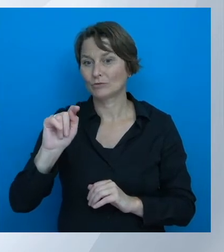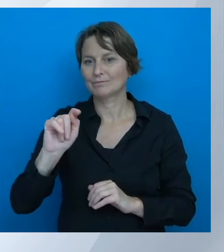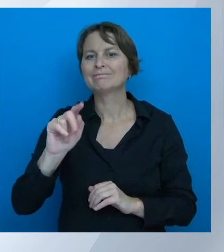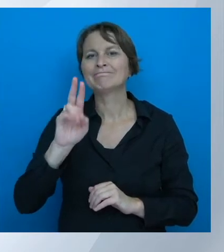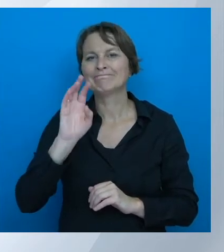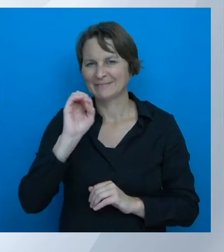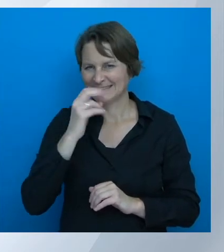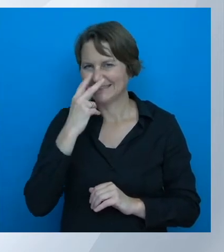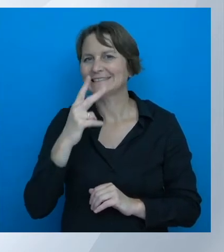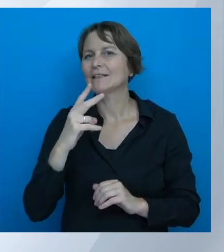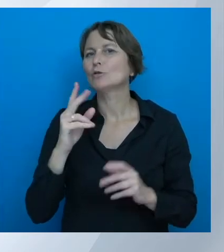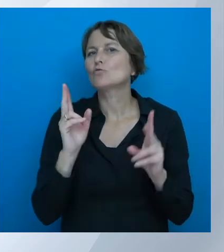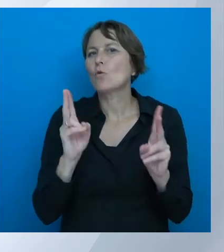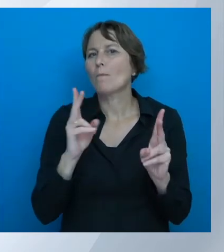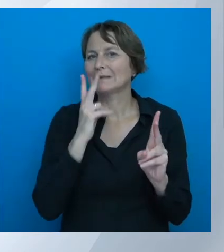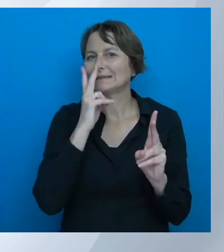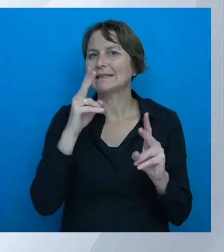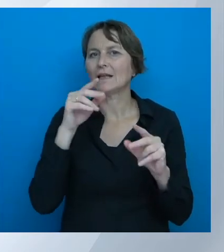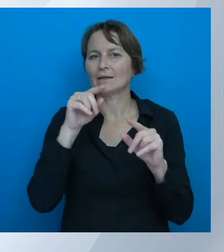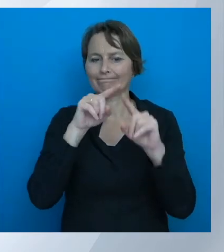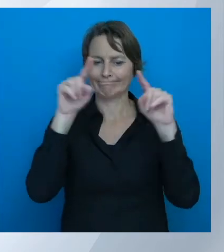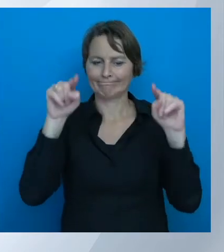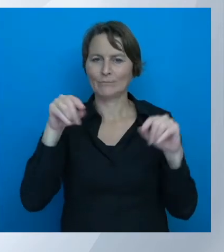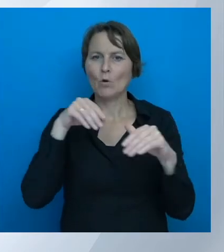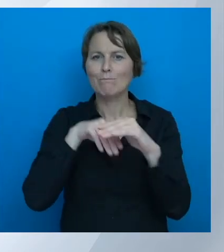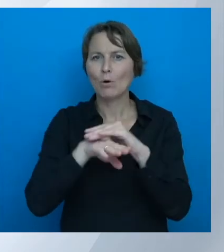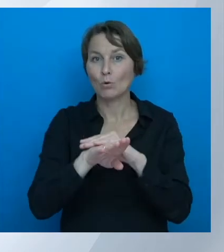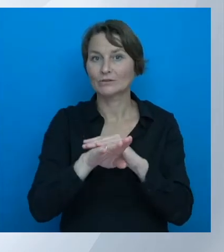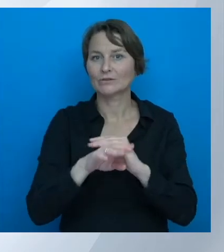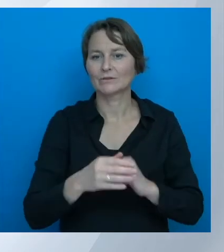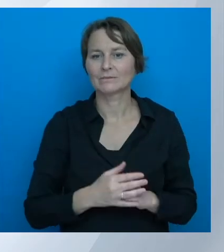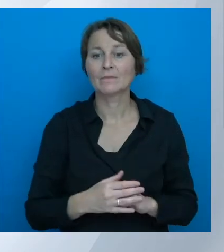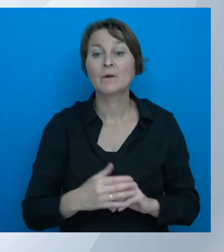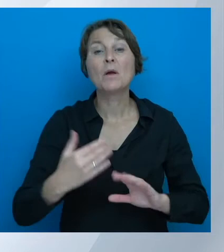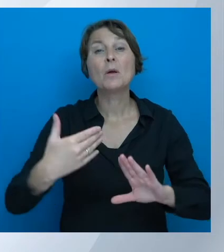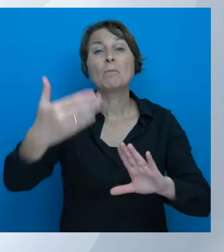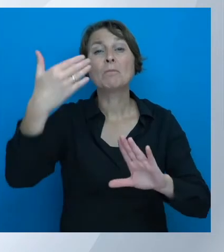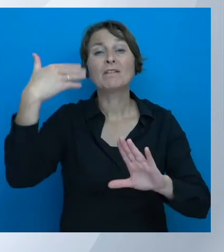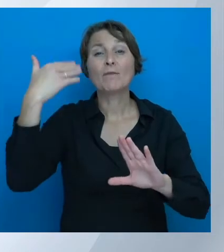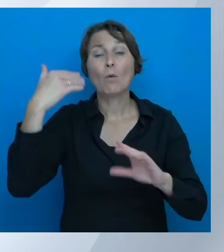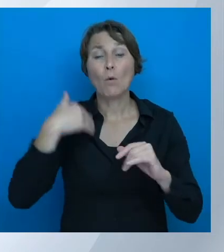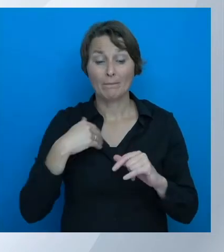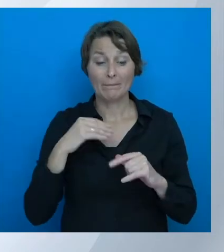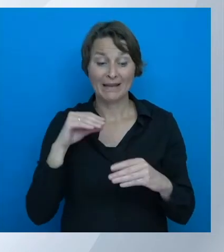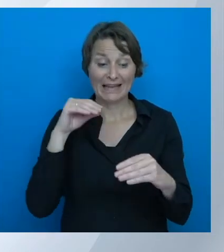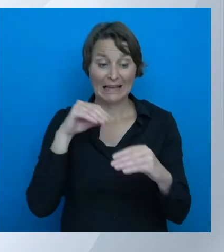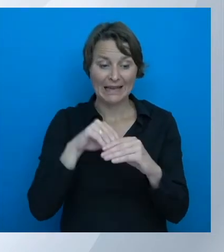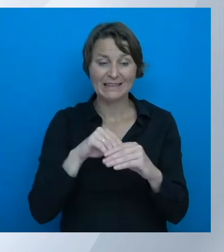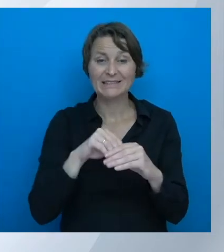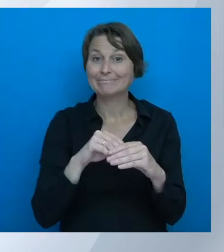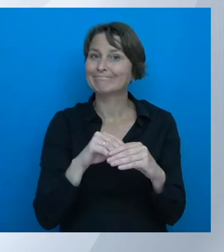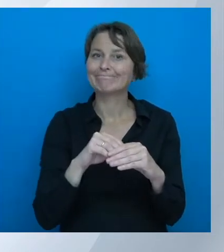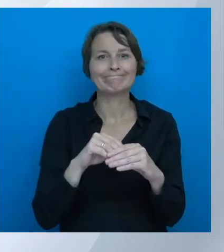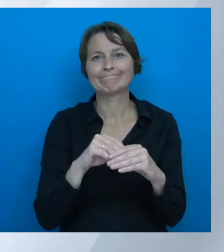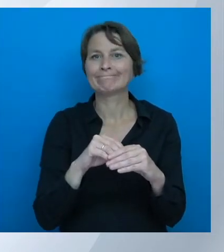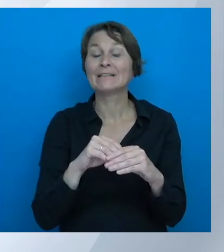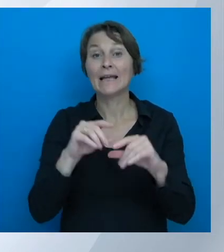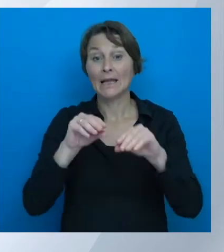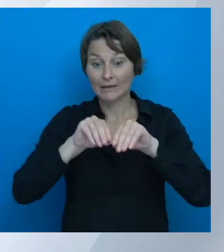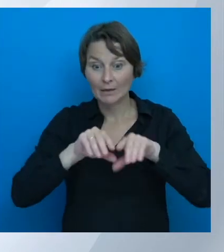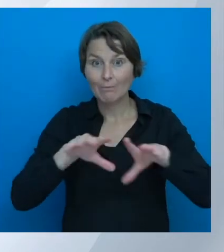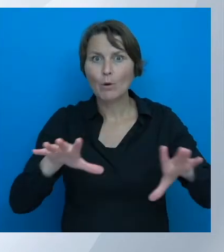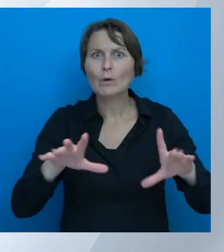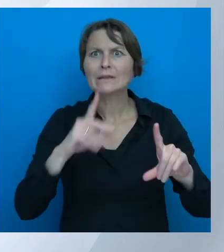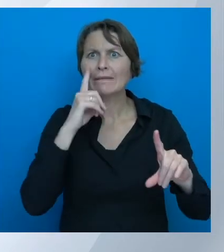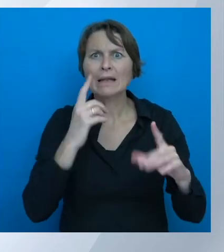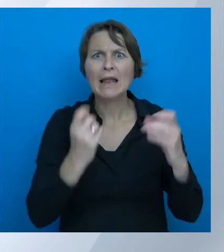portal. Don't put spaces in here. I did. It builds, it deploys, you see nothing, including errors, and you